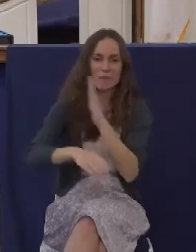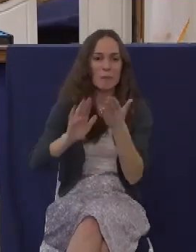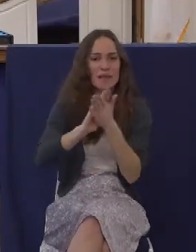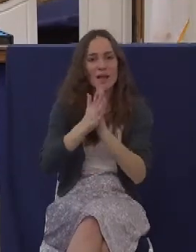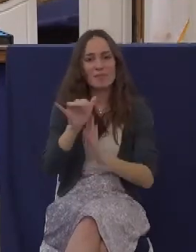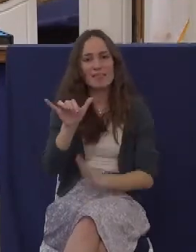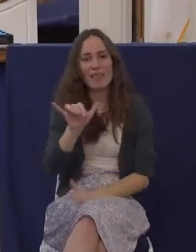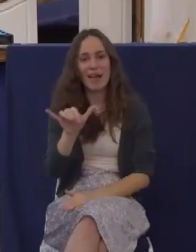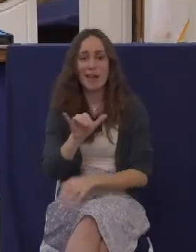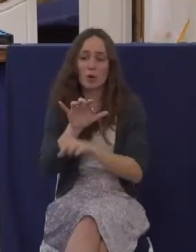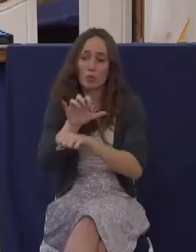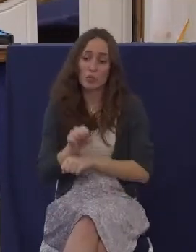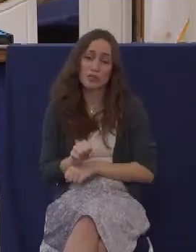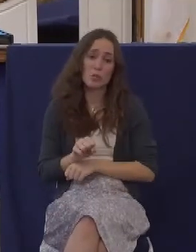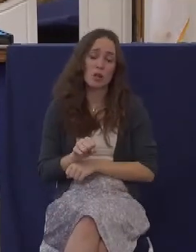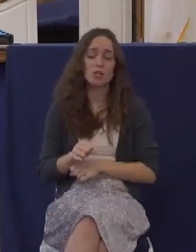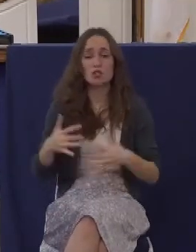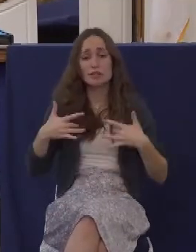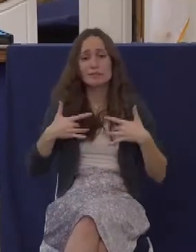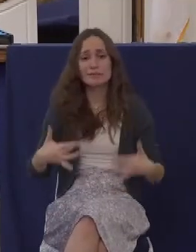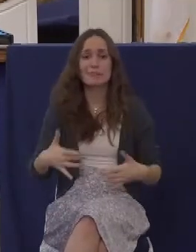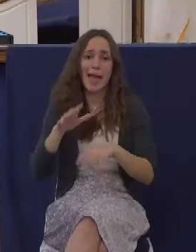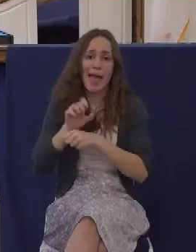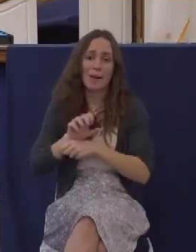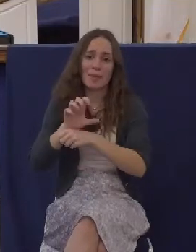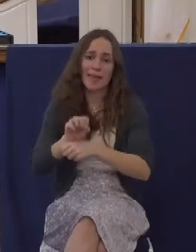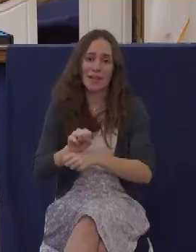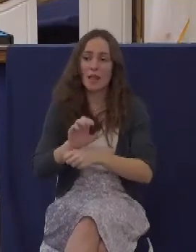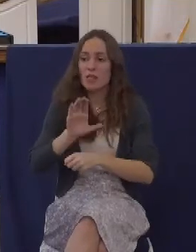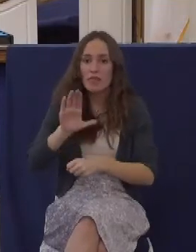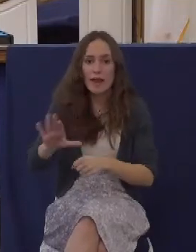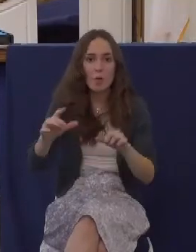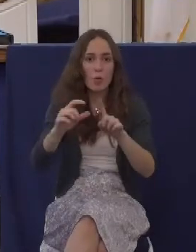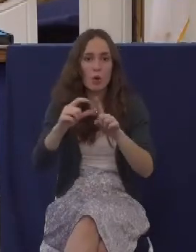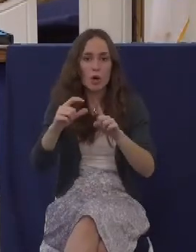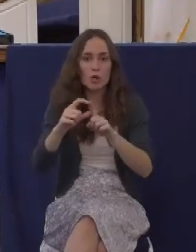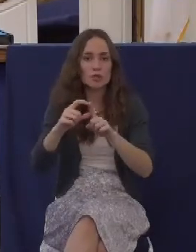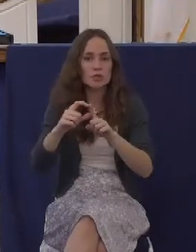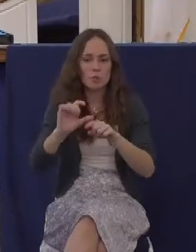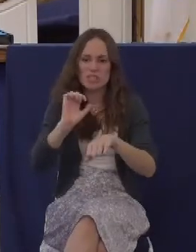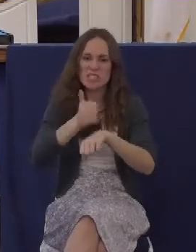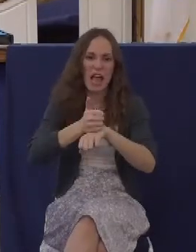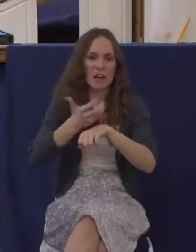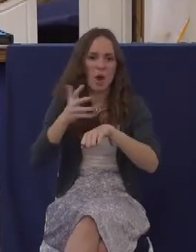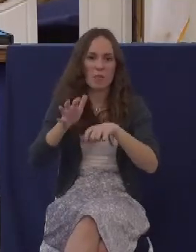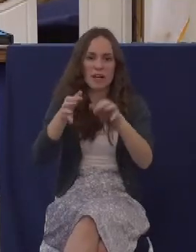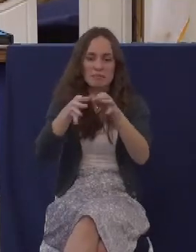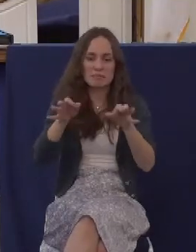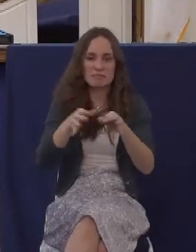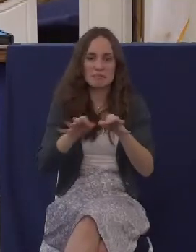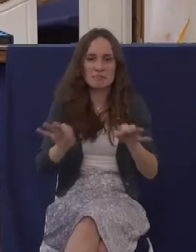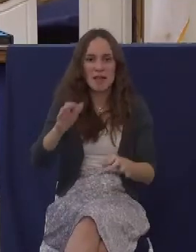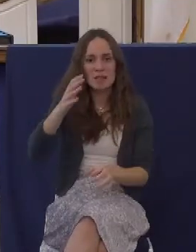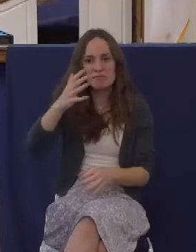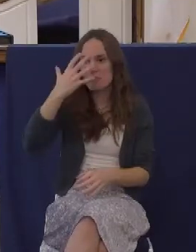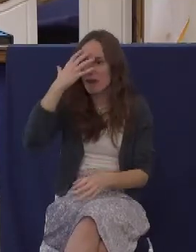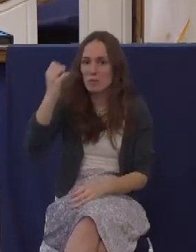ritualized. The wording and forms of prayer were set, and they were simply read, or they were recited from